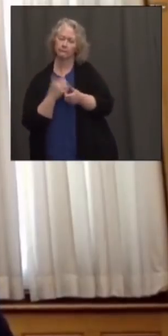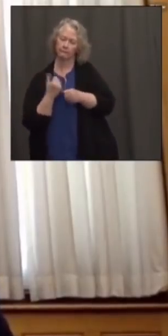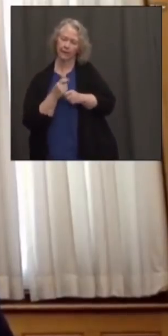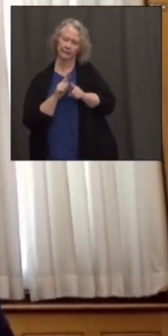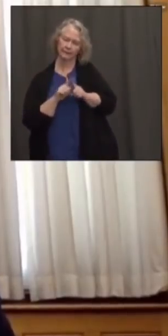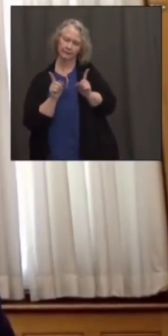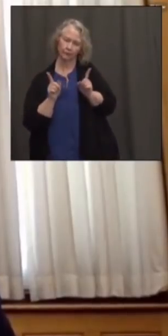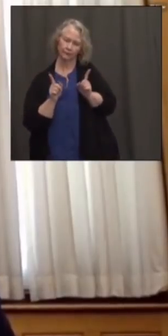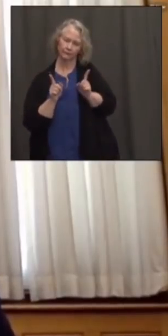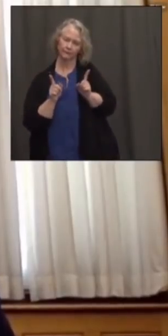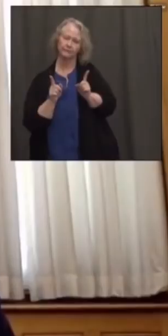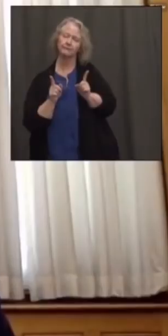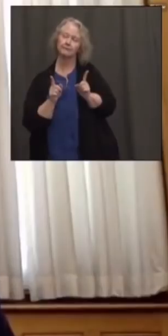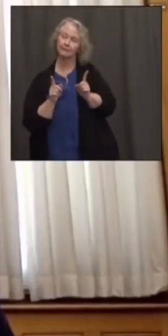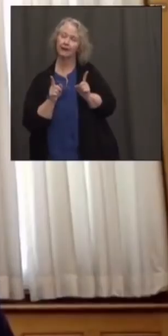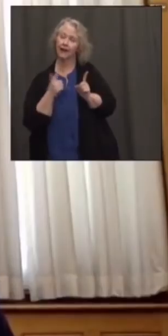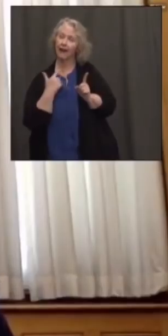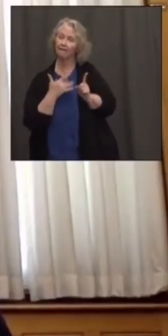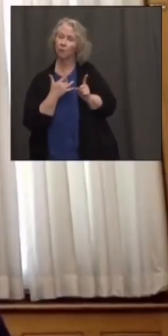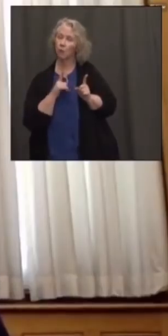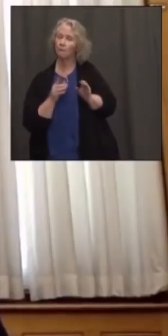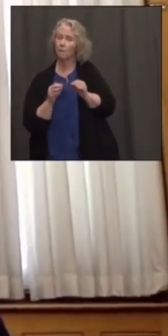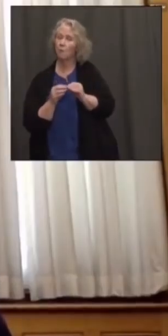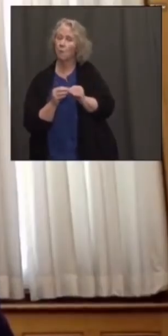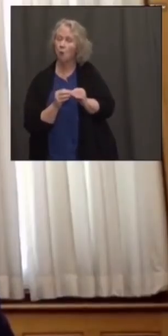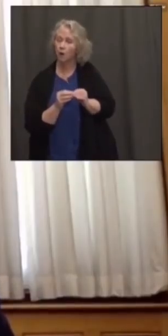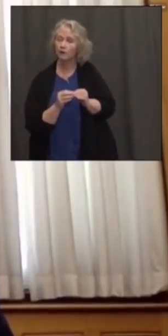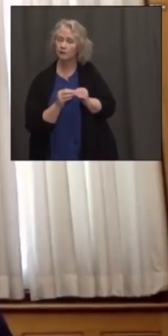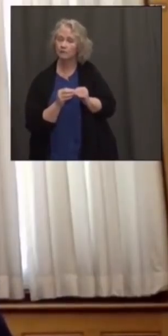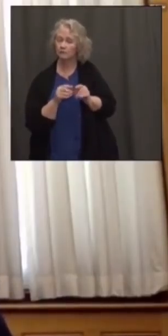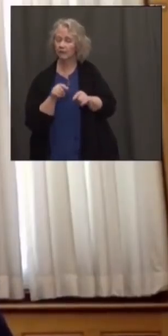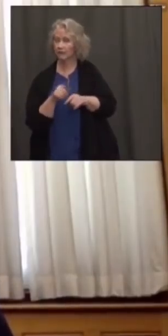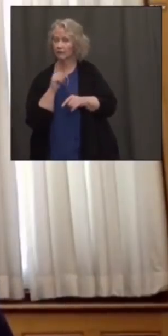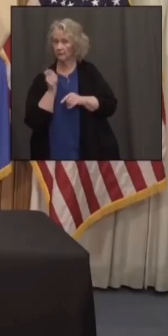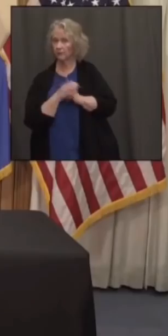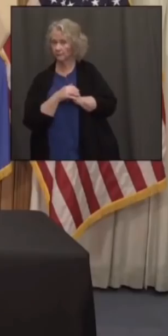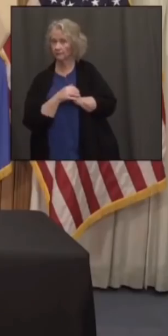difference. And, you know, there's going to be a lot more of that we're going to need to do as we go through the summer.